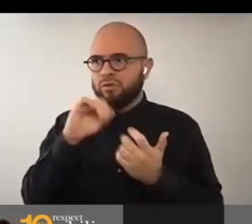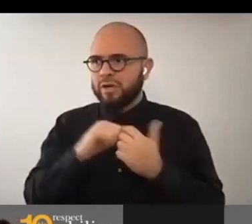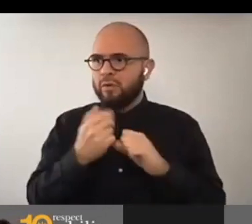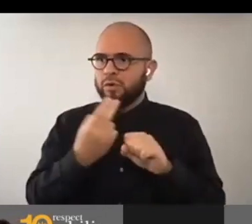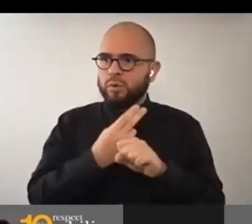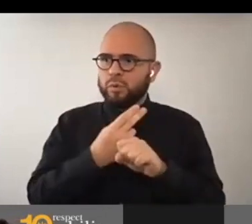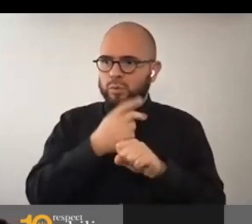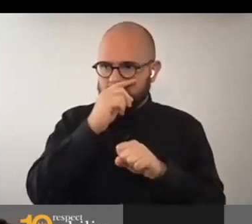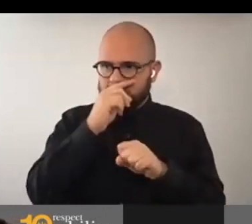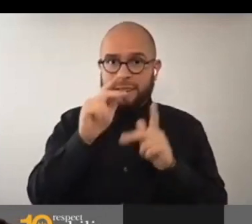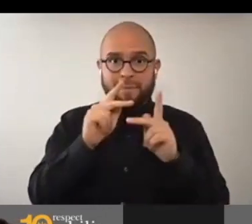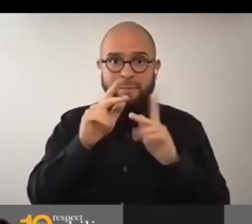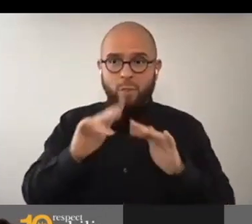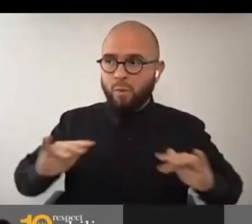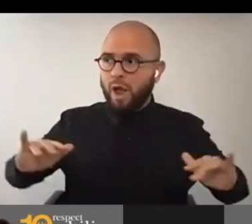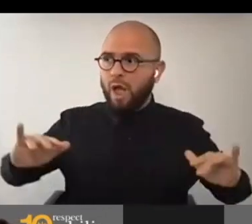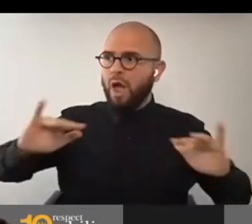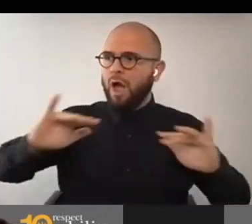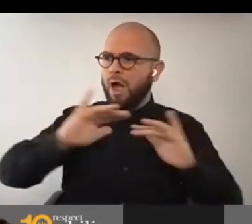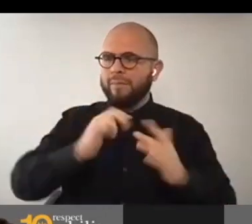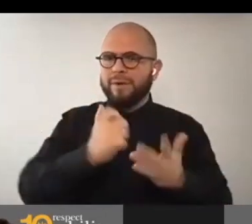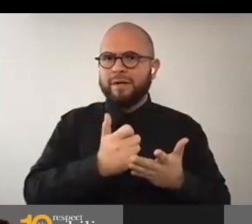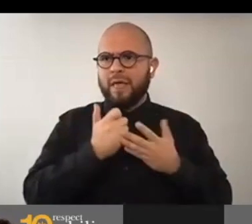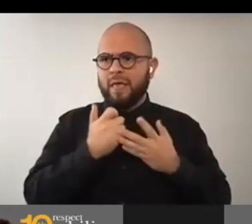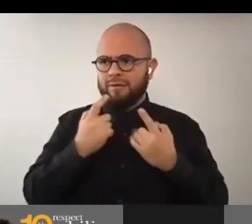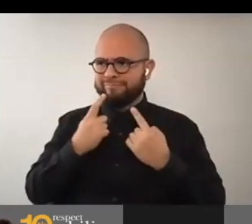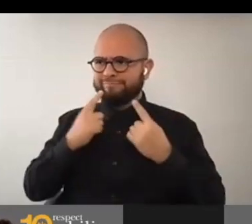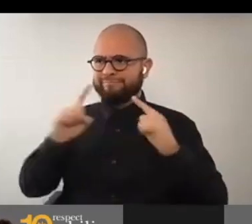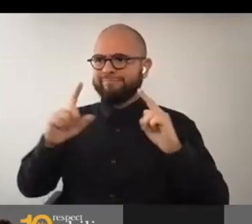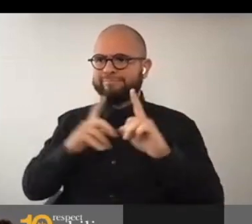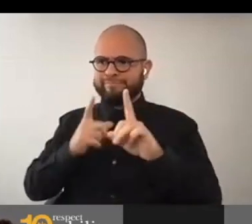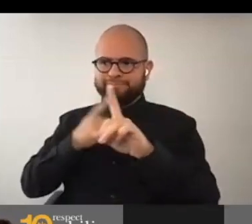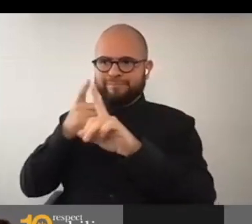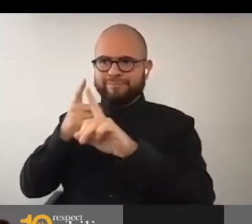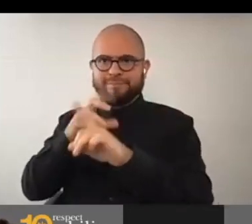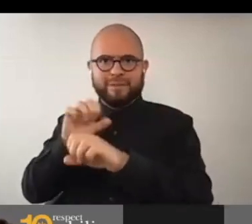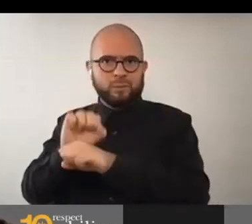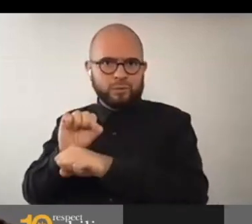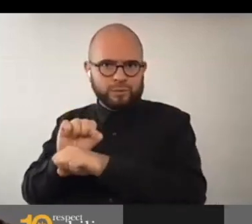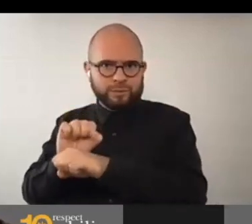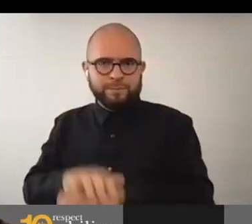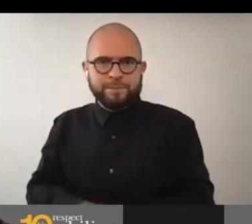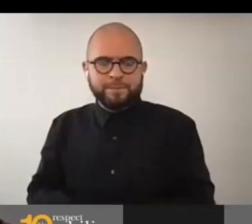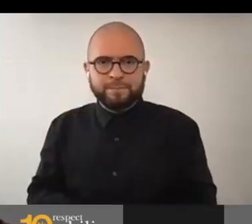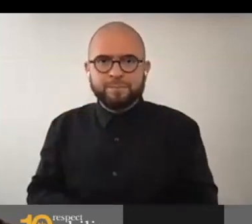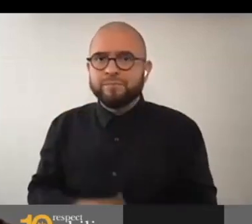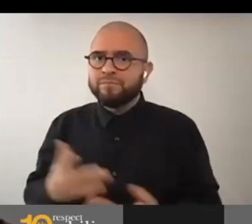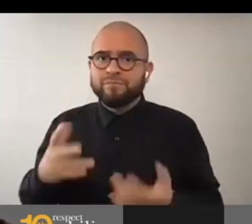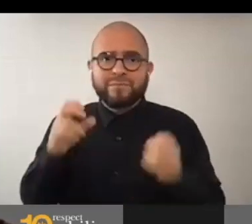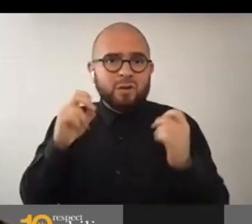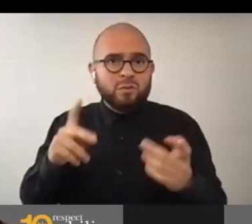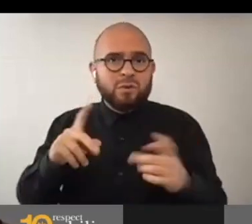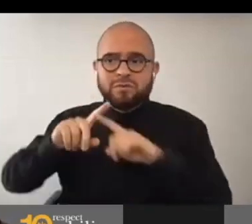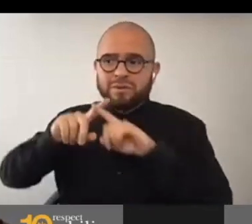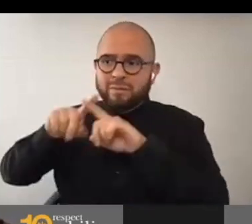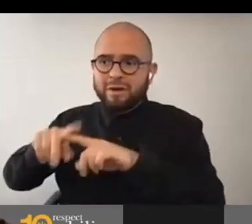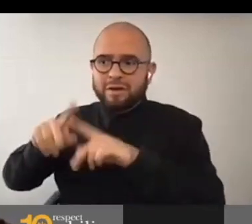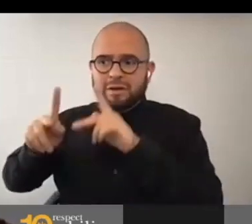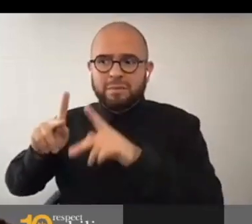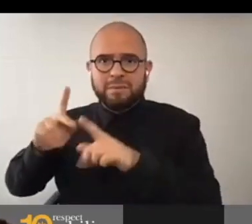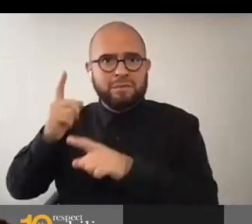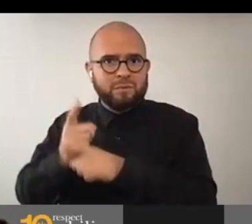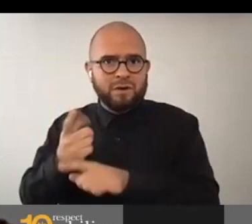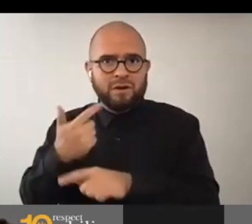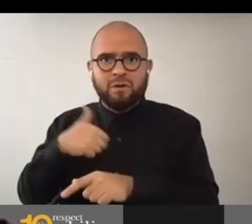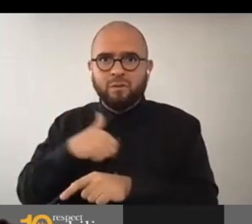to achieve the tasks that you have to do. And it's okay to lean on people. Like I said earlier, like, we're all a